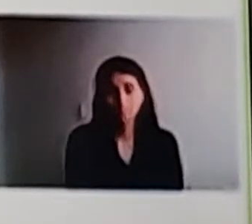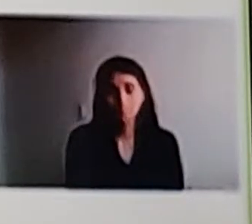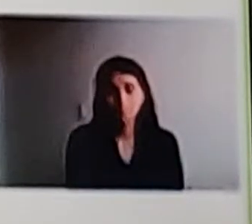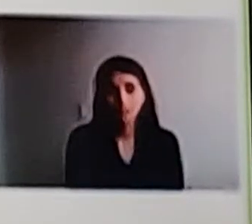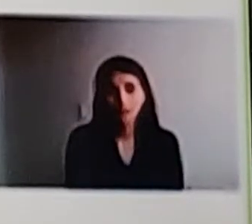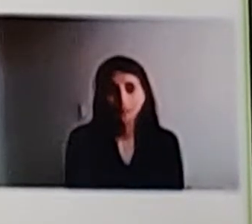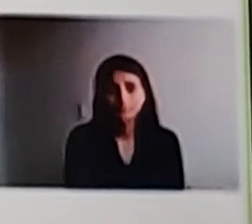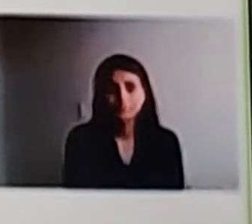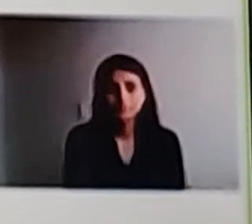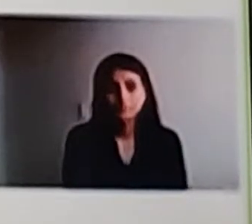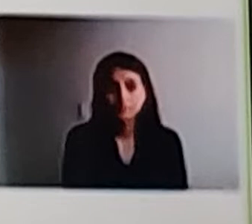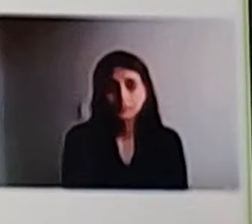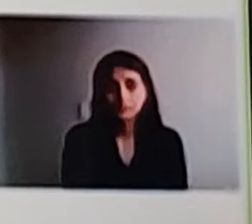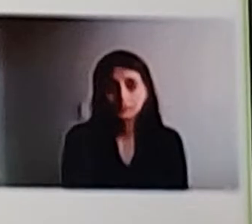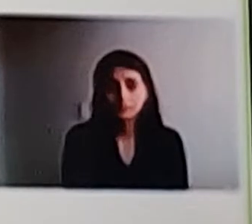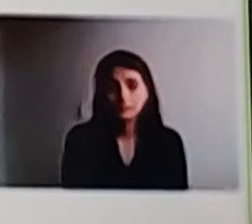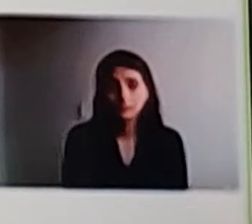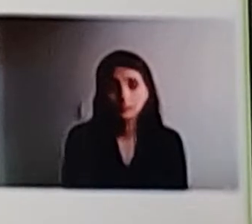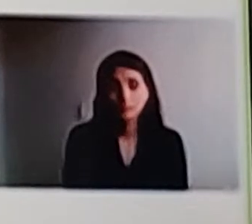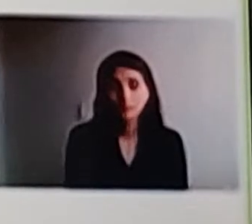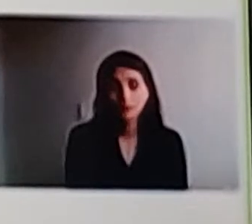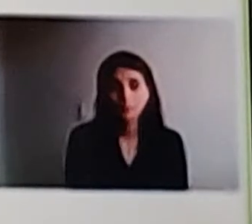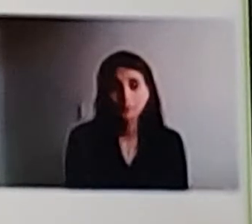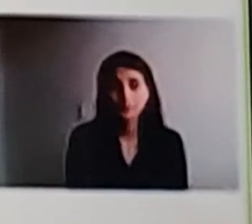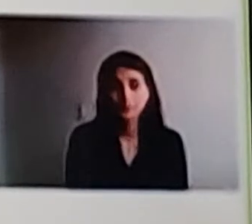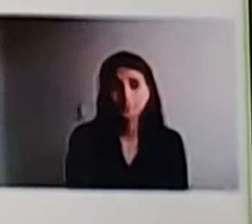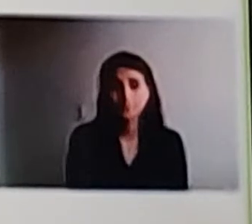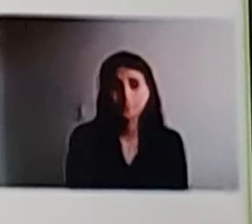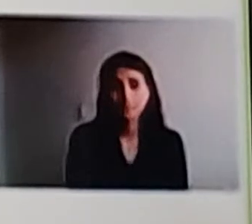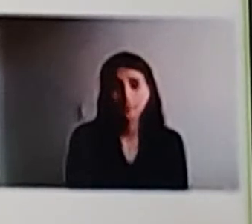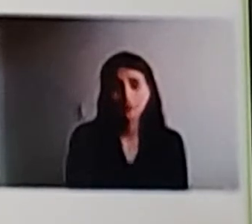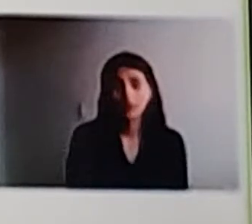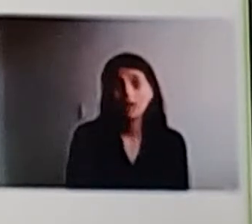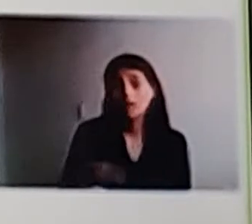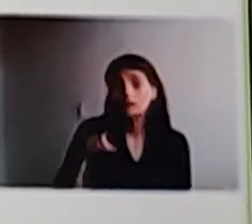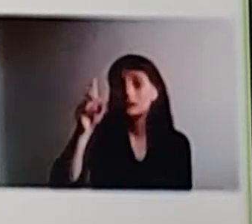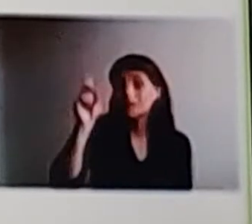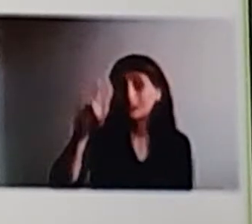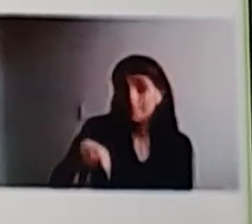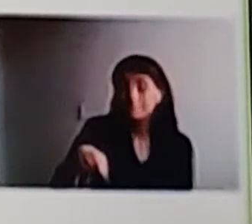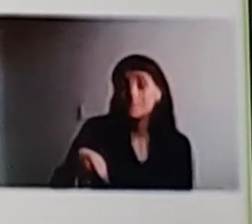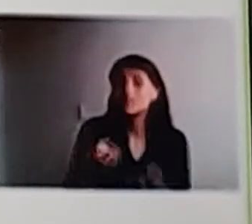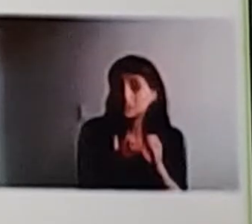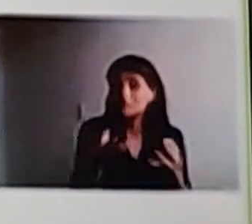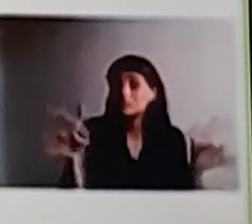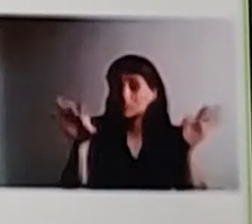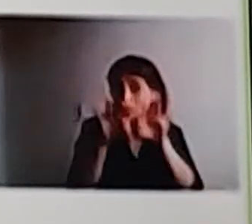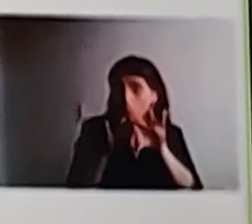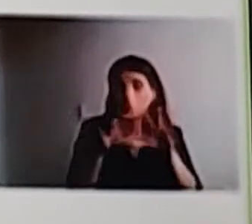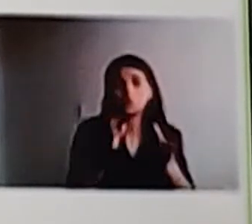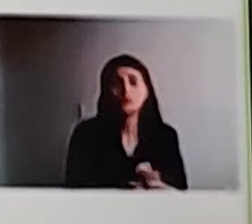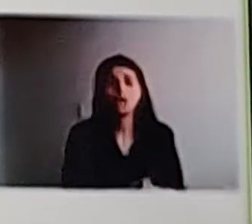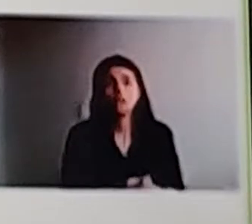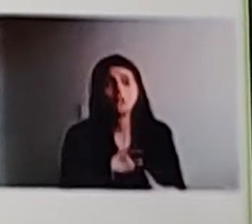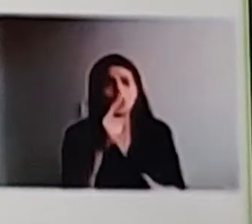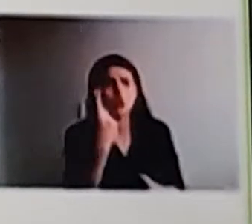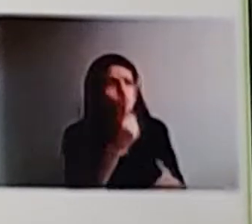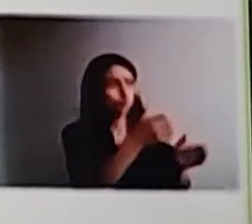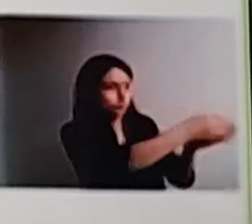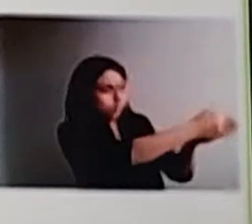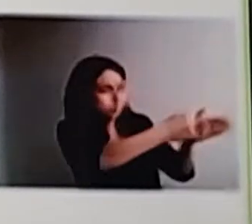here. So there's a cabinet and all the fire material inside the cabinet, inside the